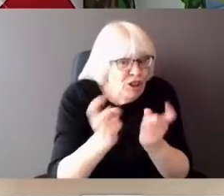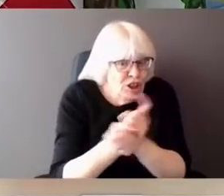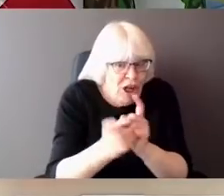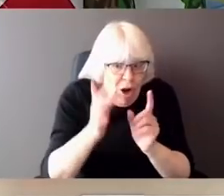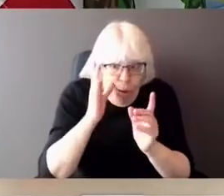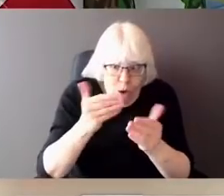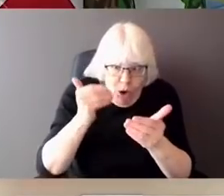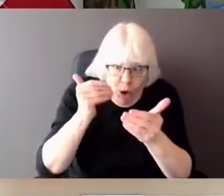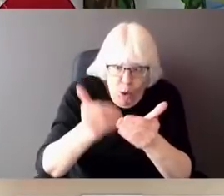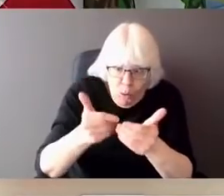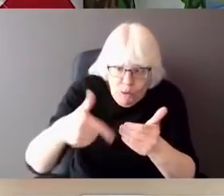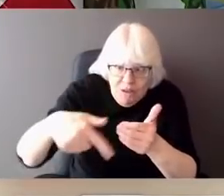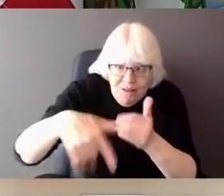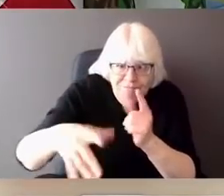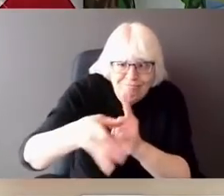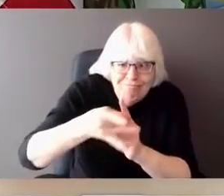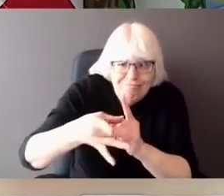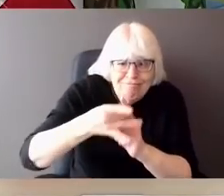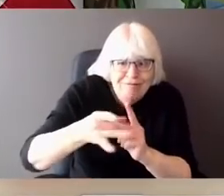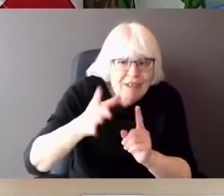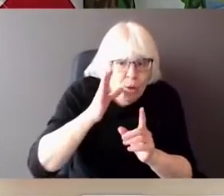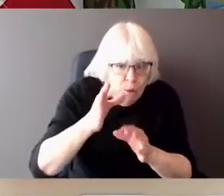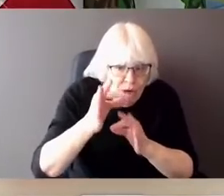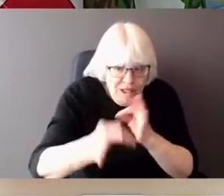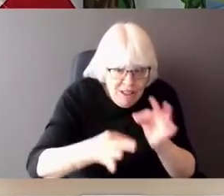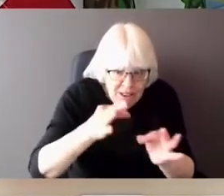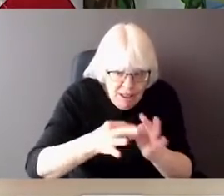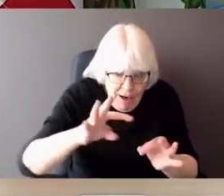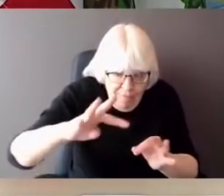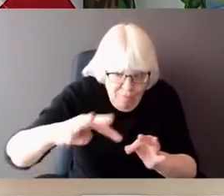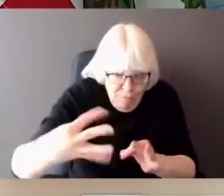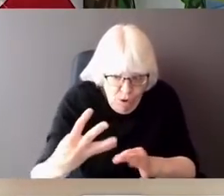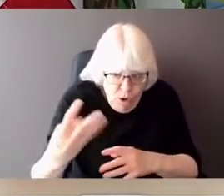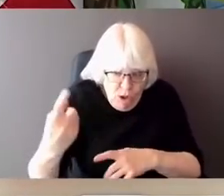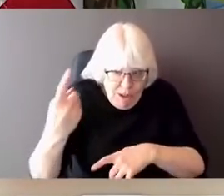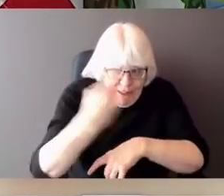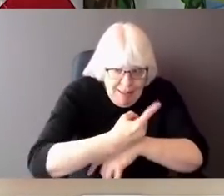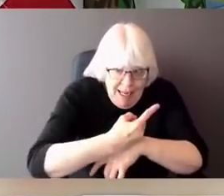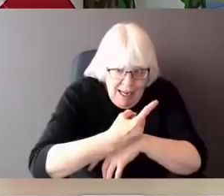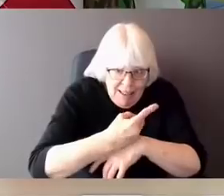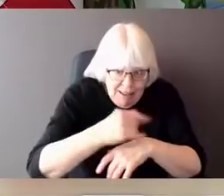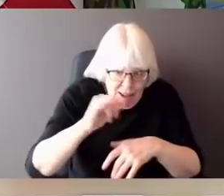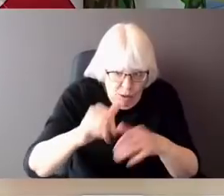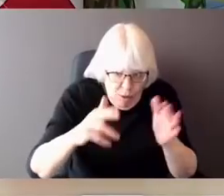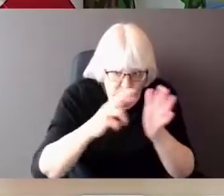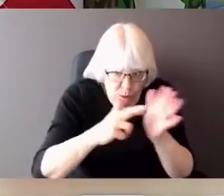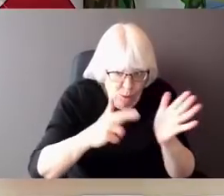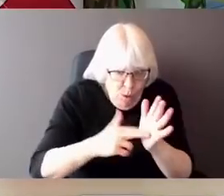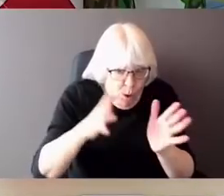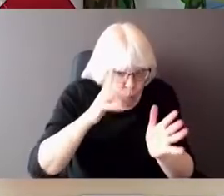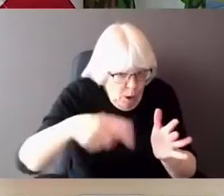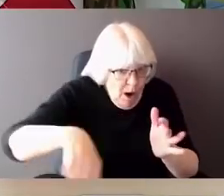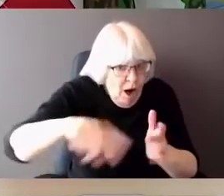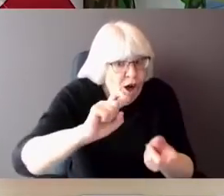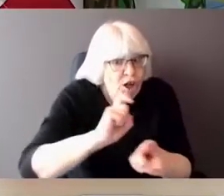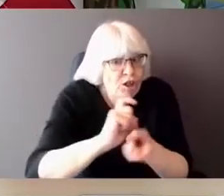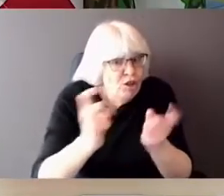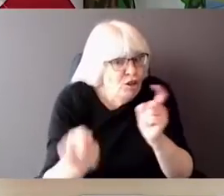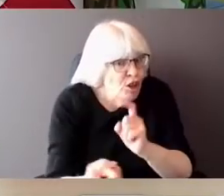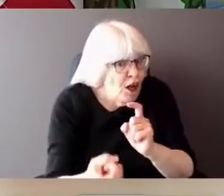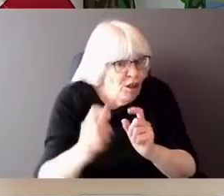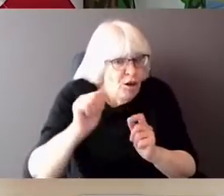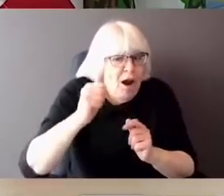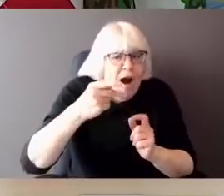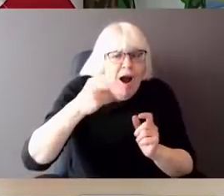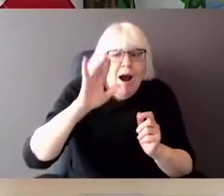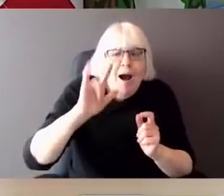4. Do you anticipate those rules changing at any time, maybe before that April date, or is that going to sort of be status quo